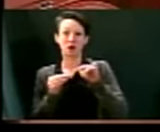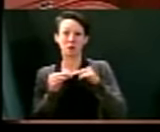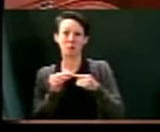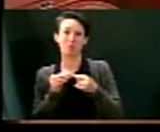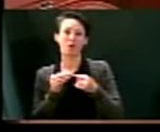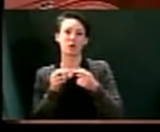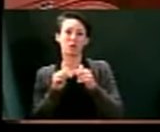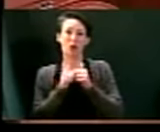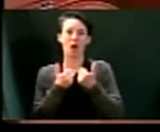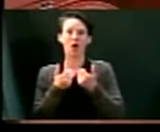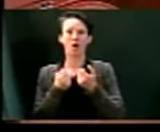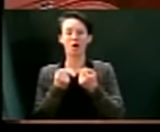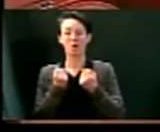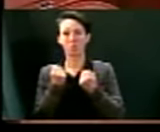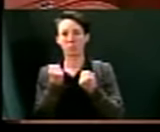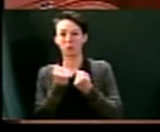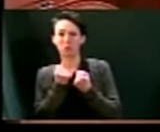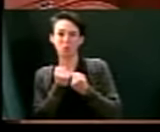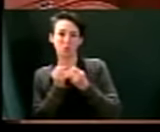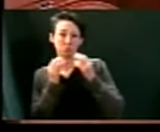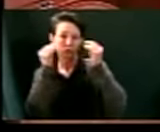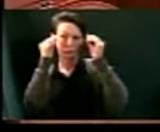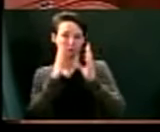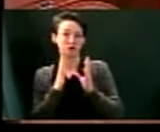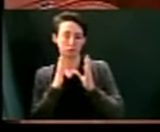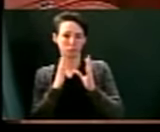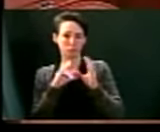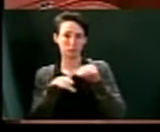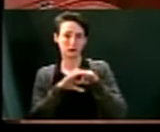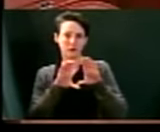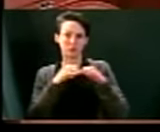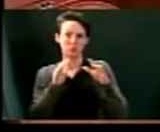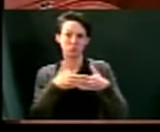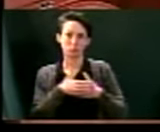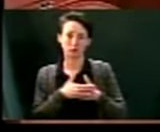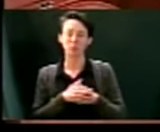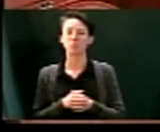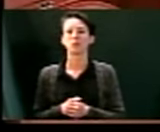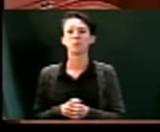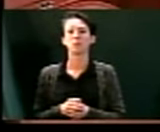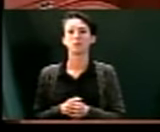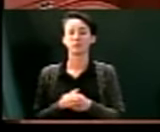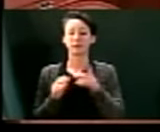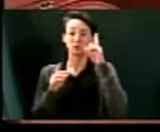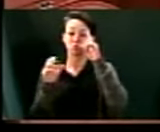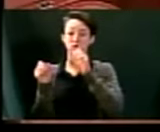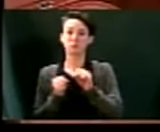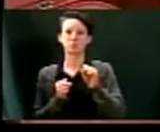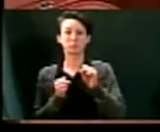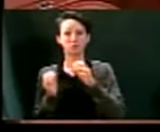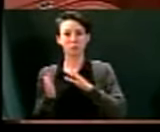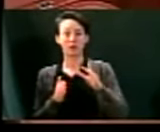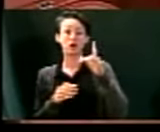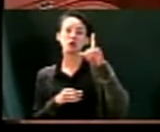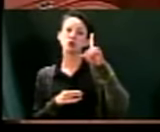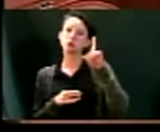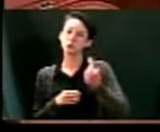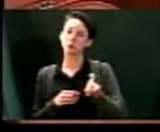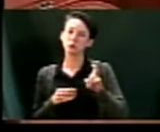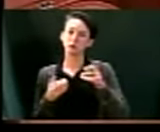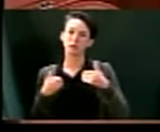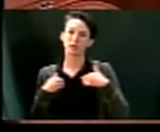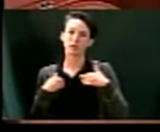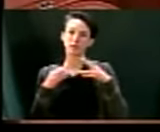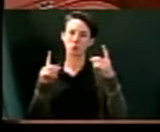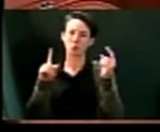the classroom teachers' work. The strategic plan should have goals that work and should deal with